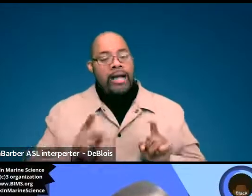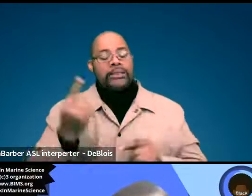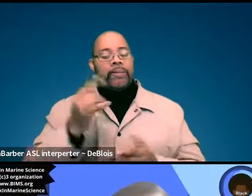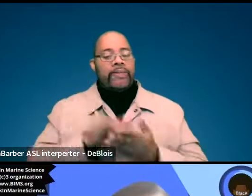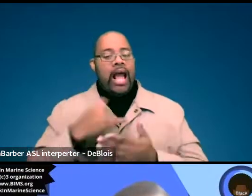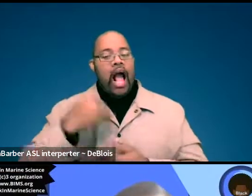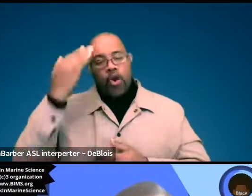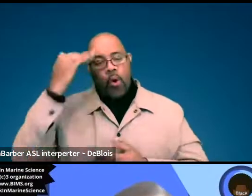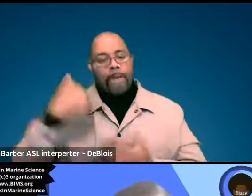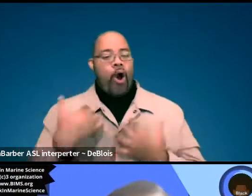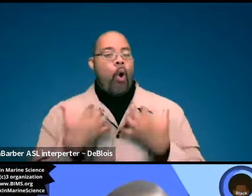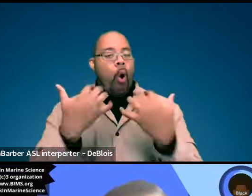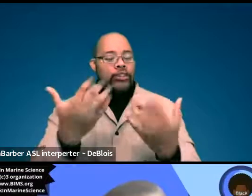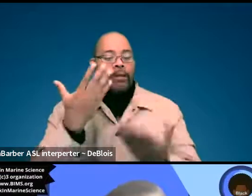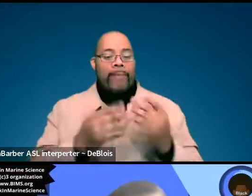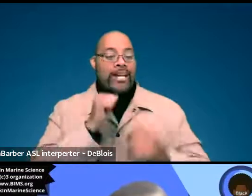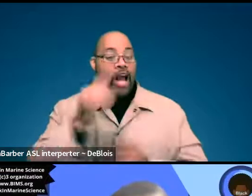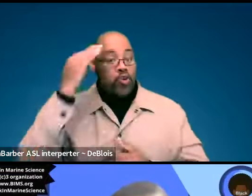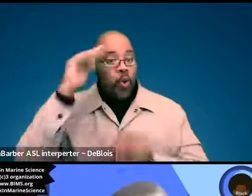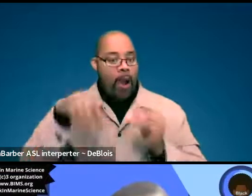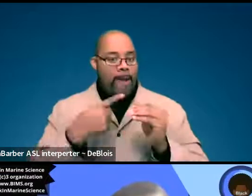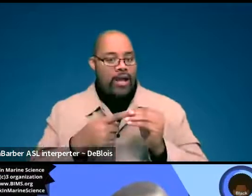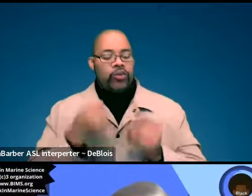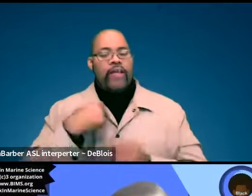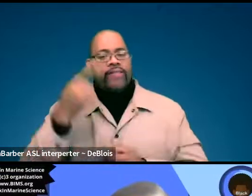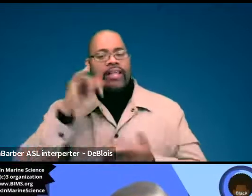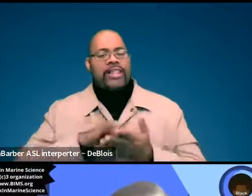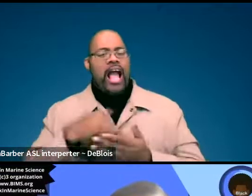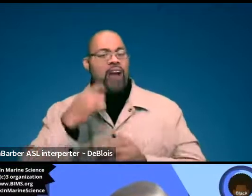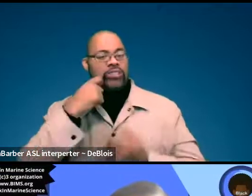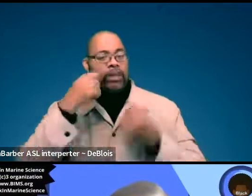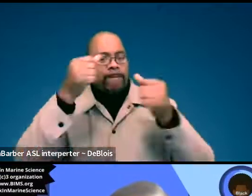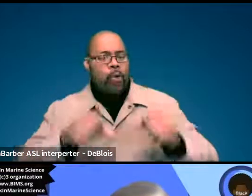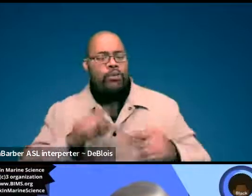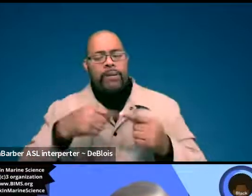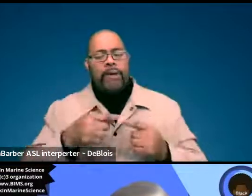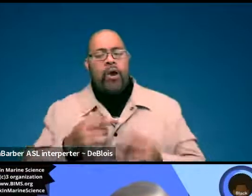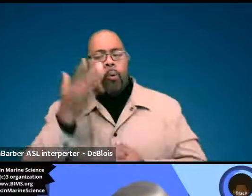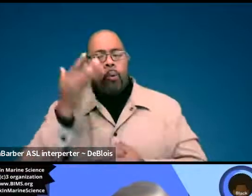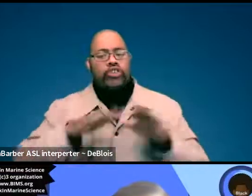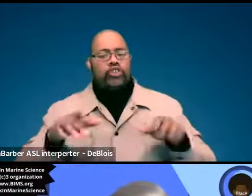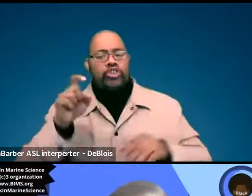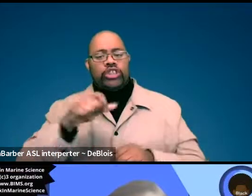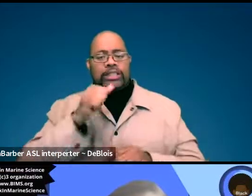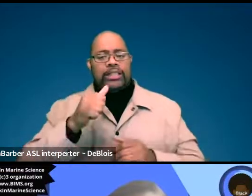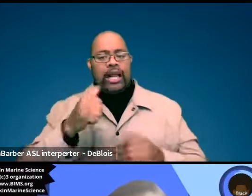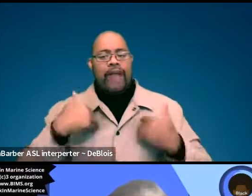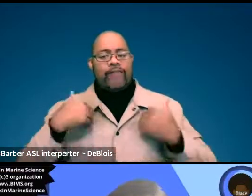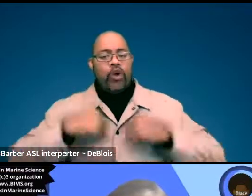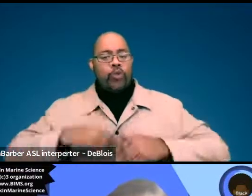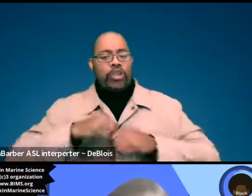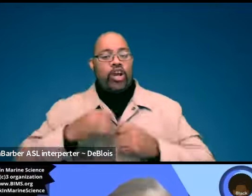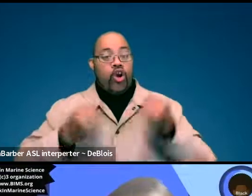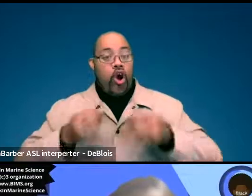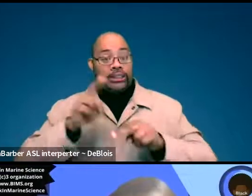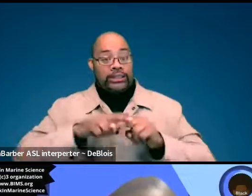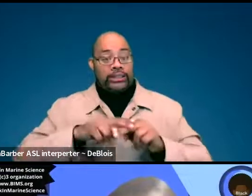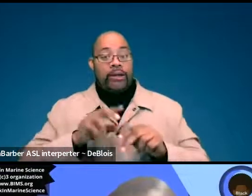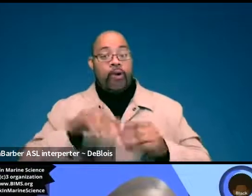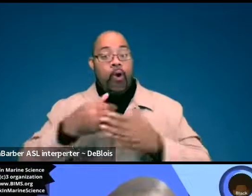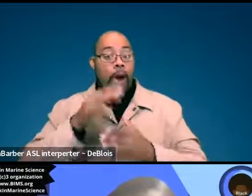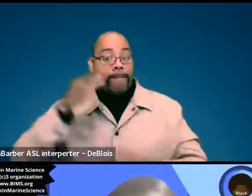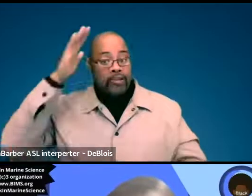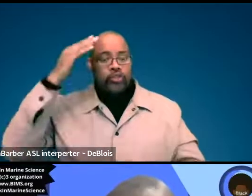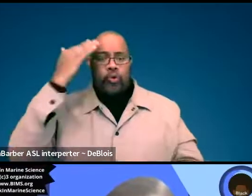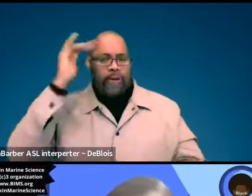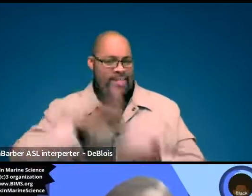that I know my audience may not know about. So I think I recently posted about why children shouldn't wear coats in car seats. Although all the parents